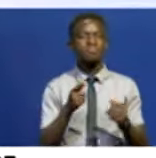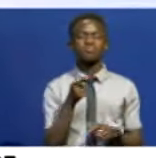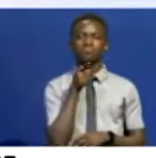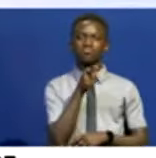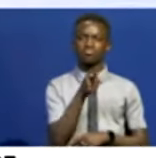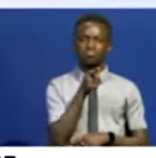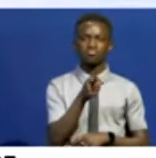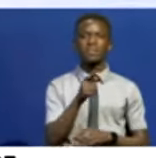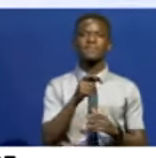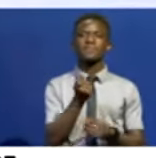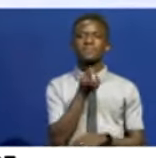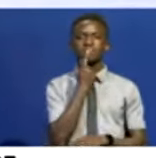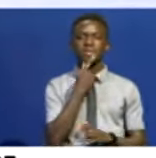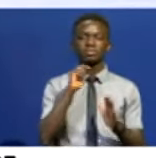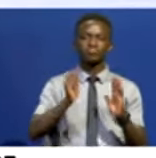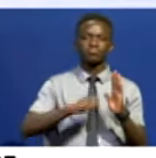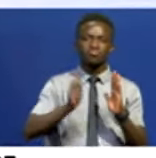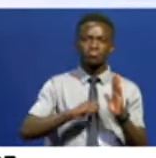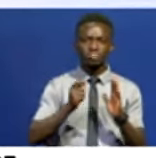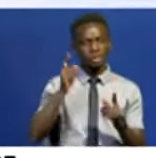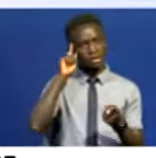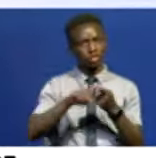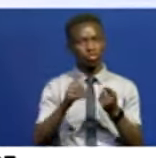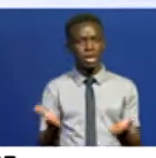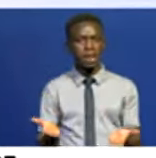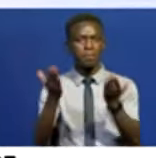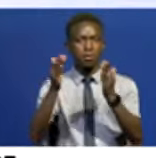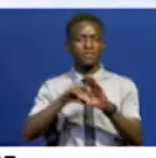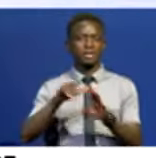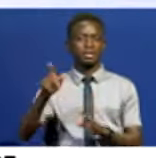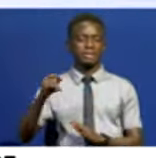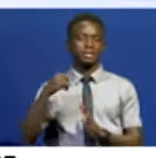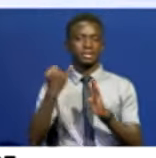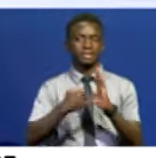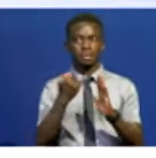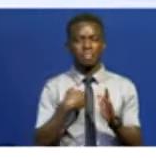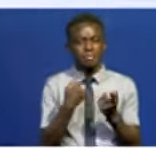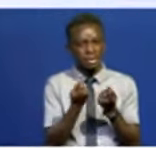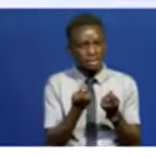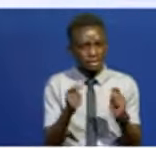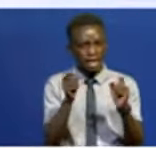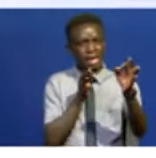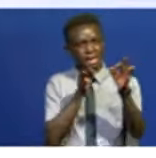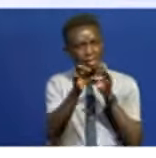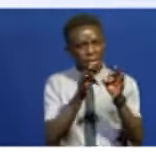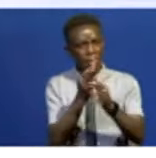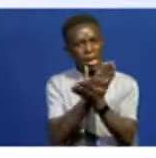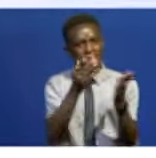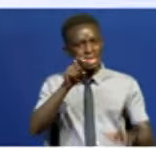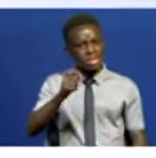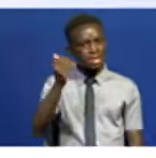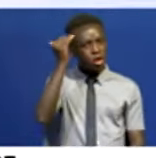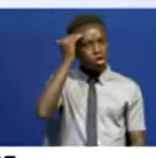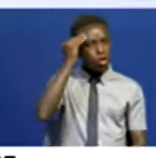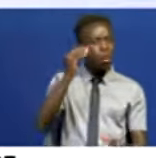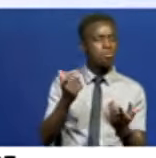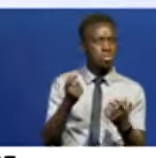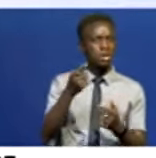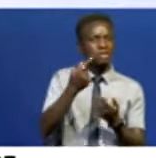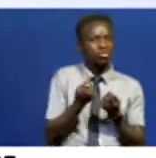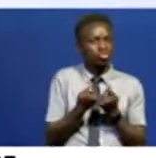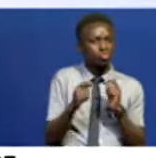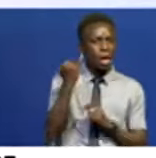to leverage on this opportunity. I'm just trying to paint the picture for you to know what the future looks like if